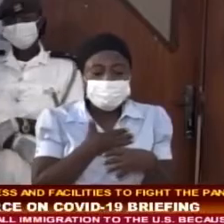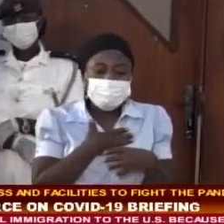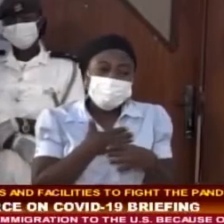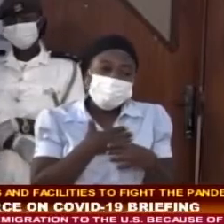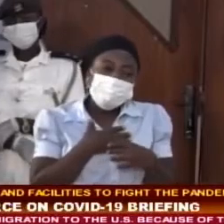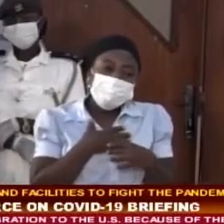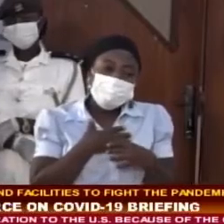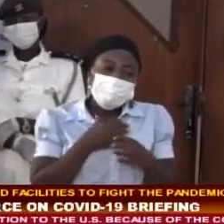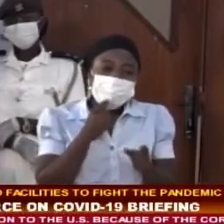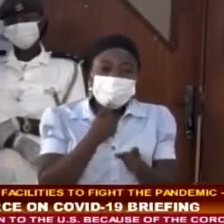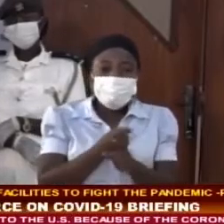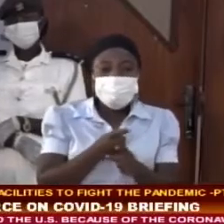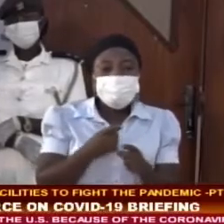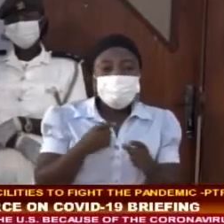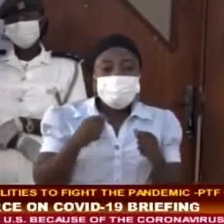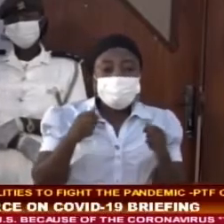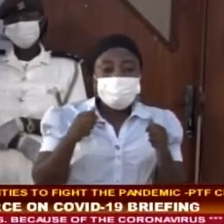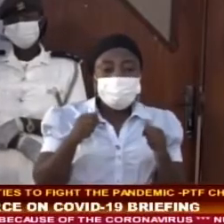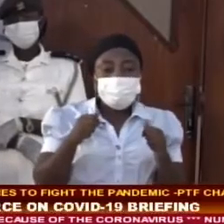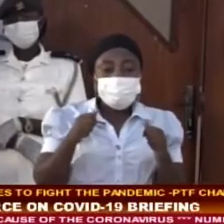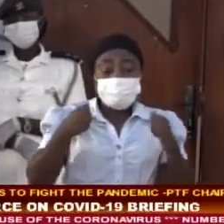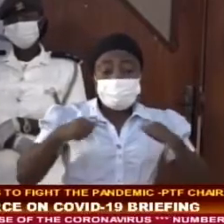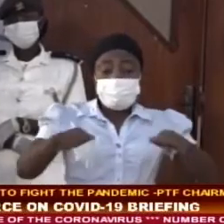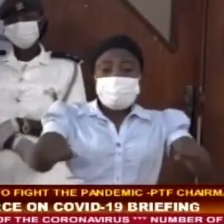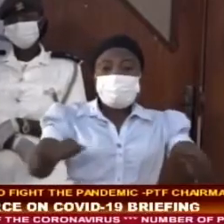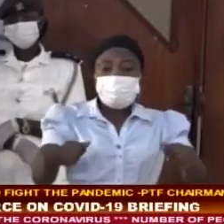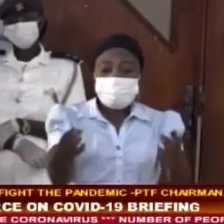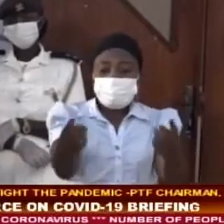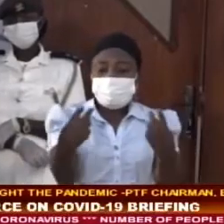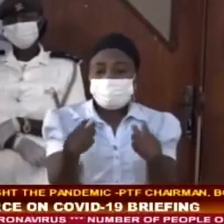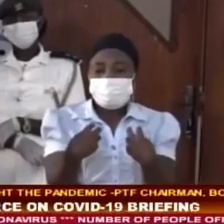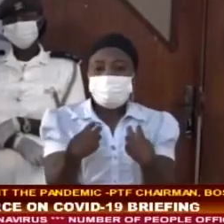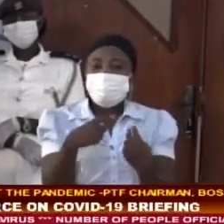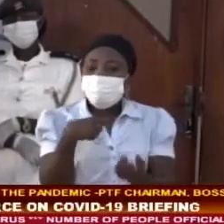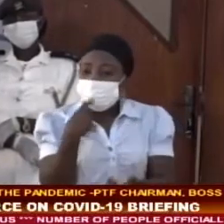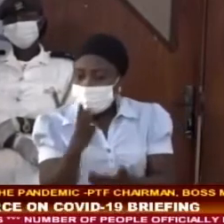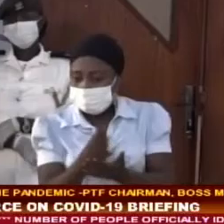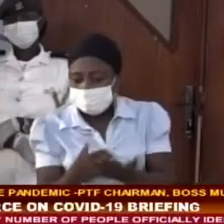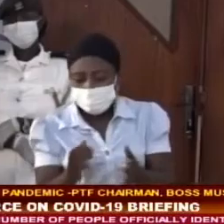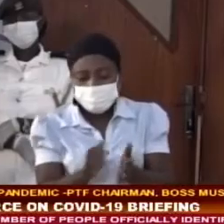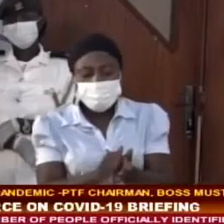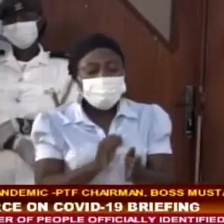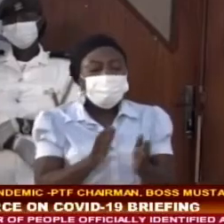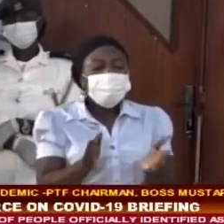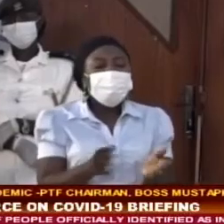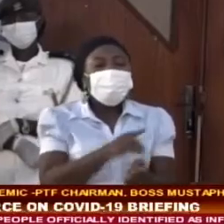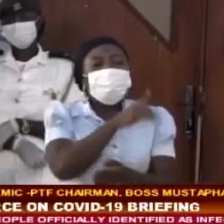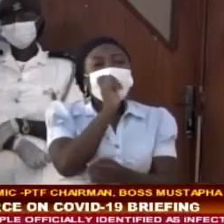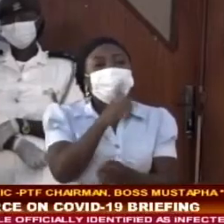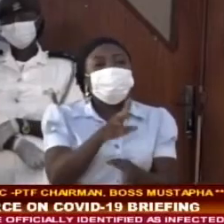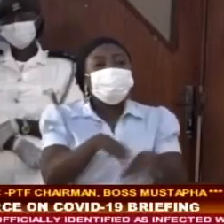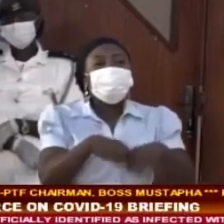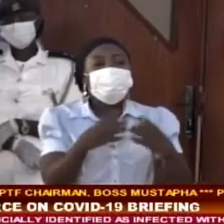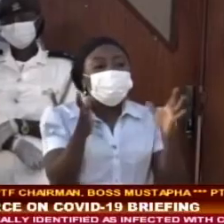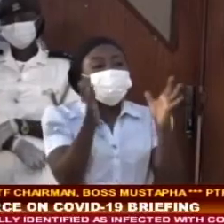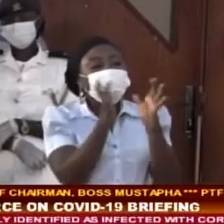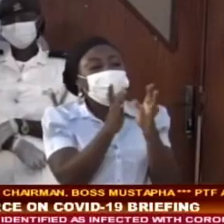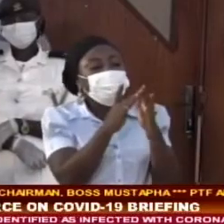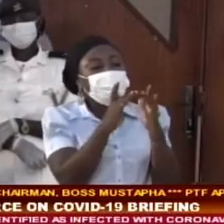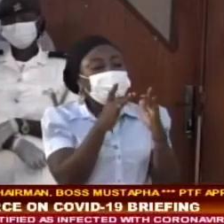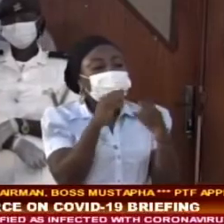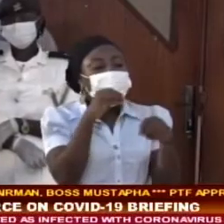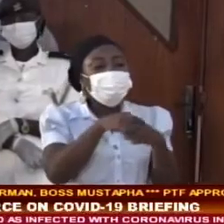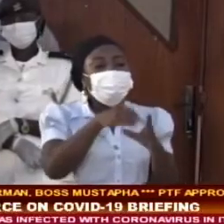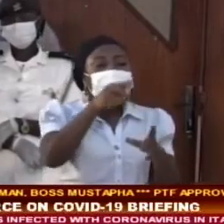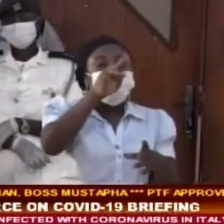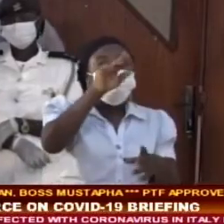reaction from the audience, and the question is, how many contacts of the index case in Uyo do